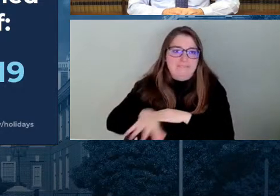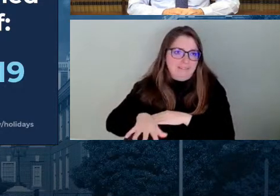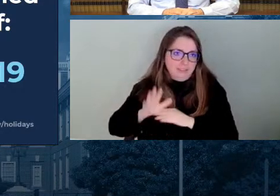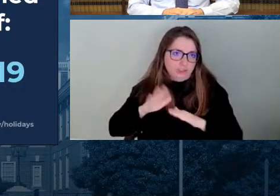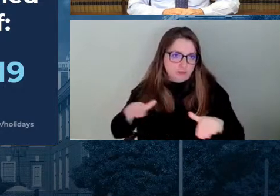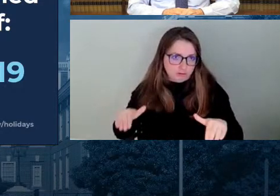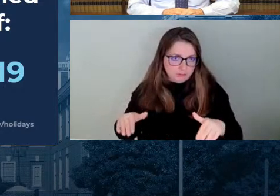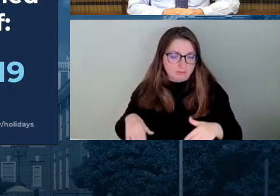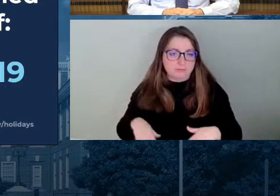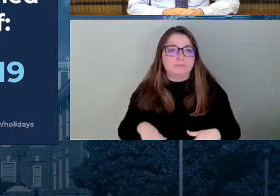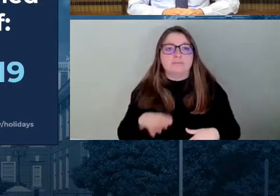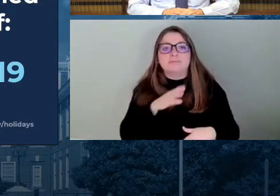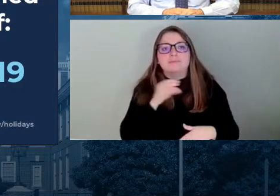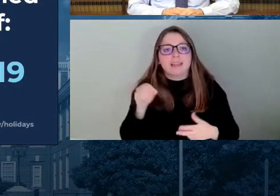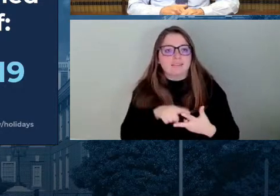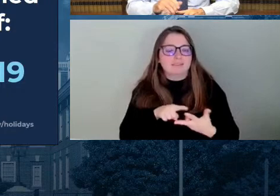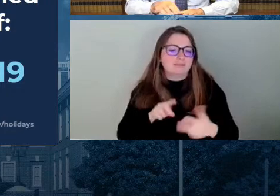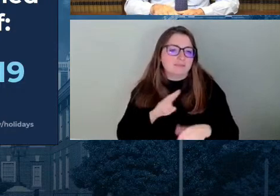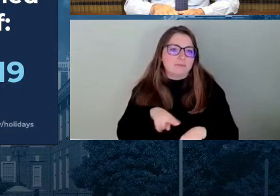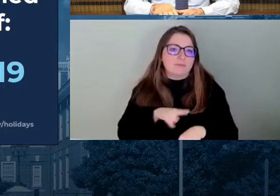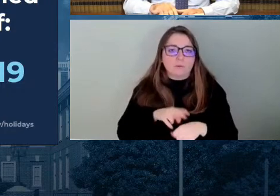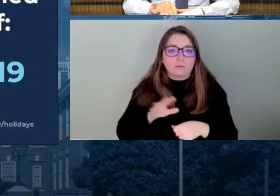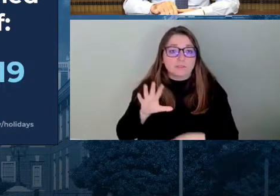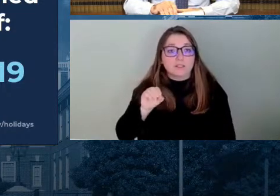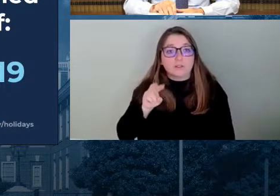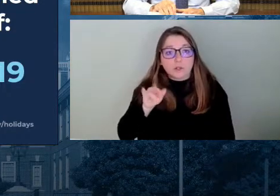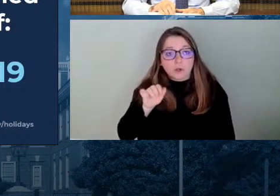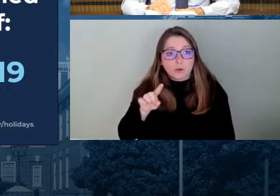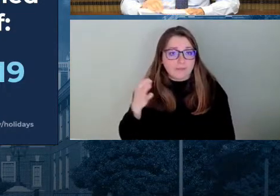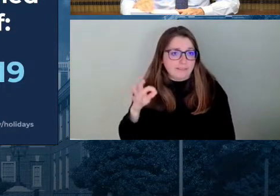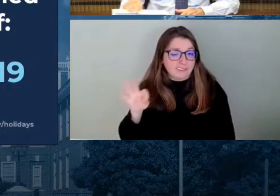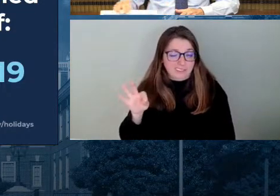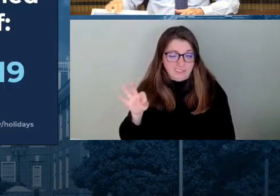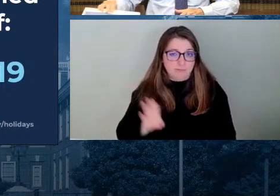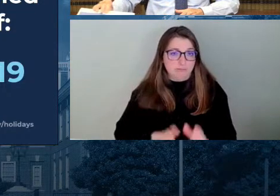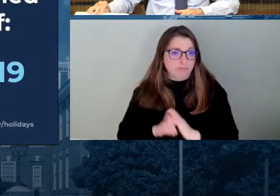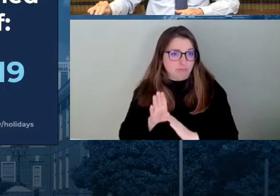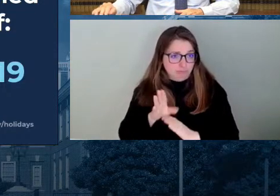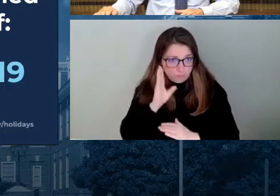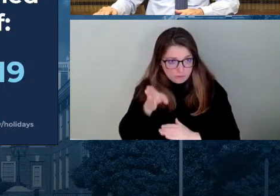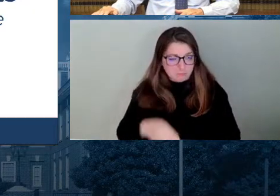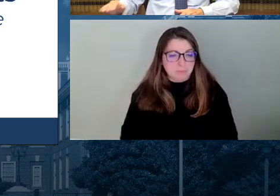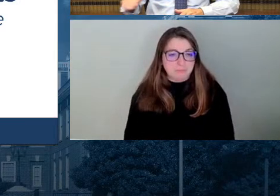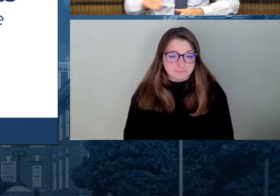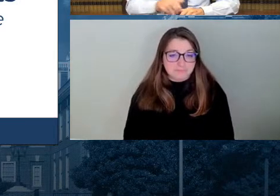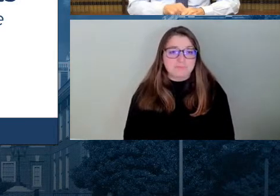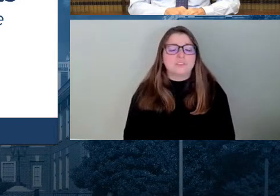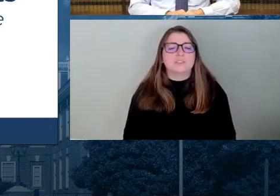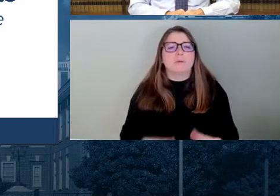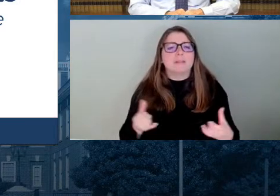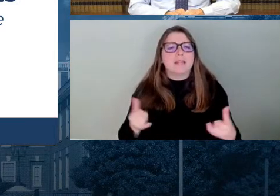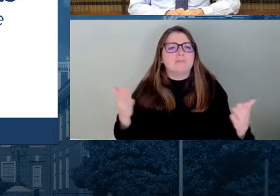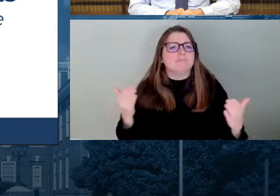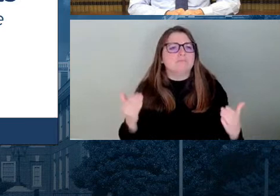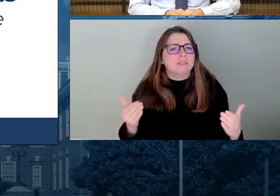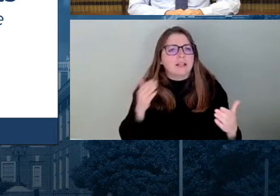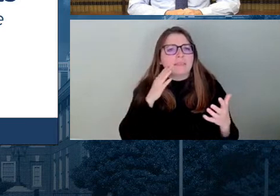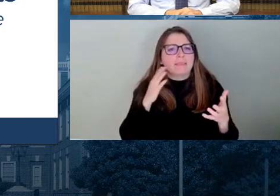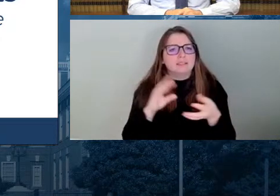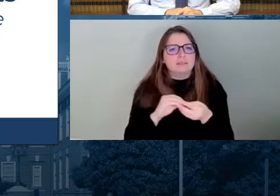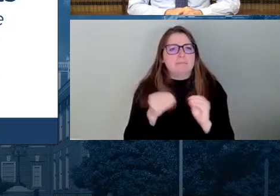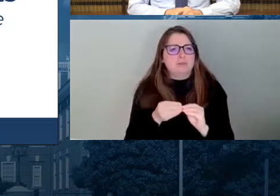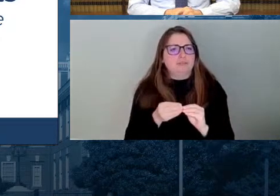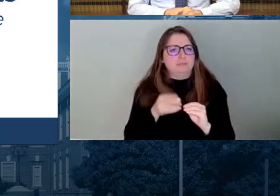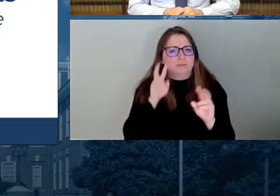fall surge for COVID-19. So let's take a step back and look at the data and the dashboard that we